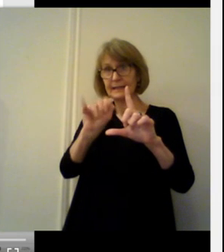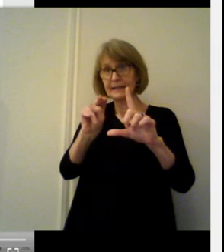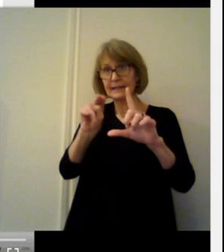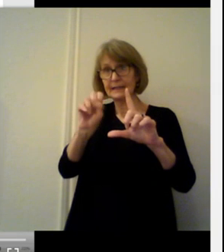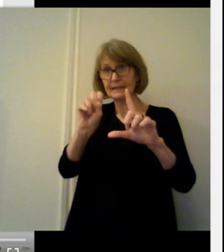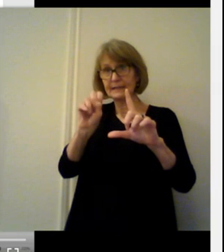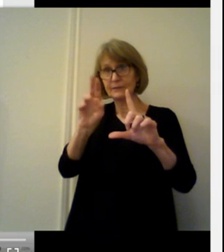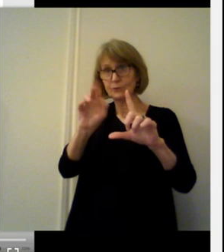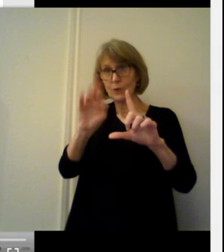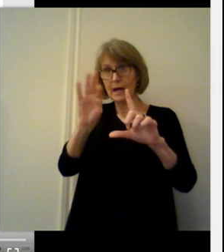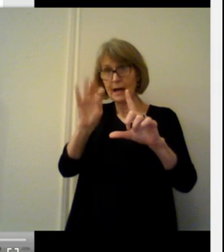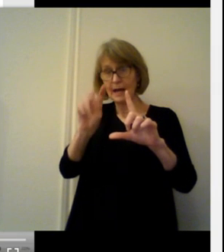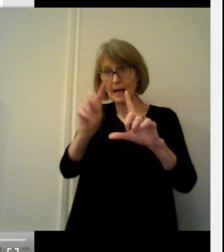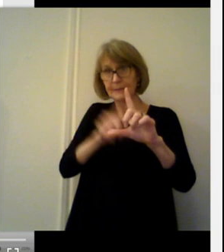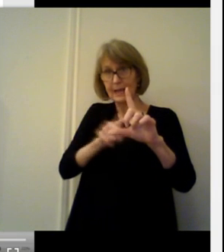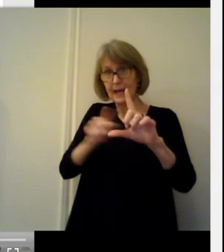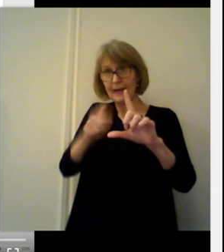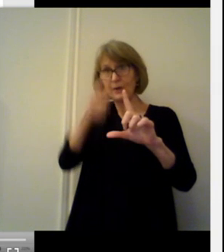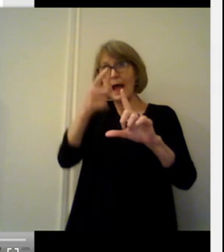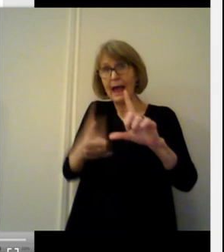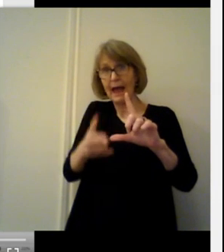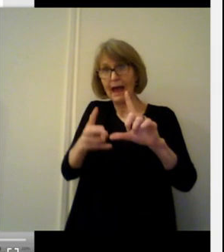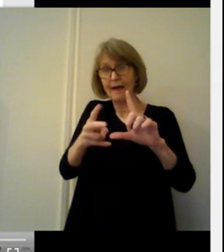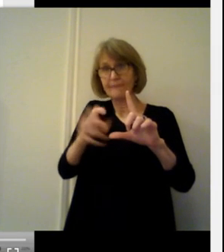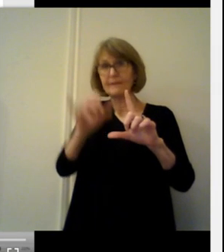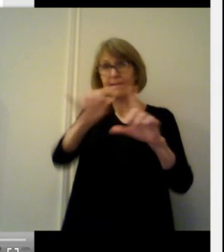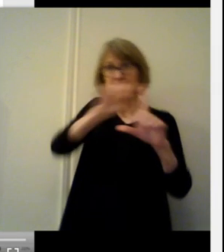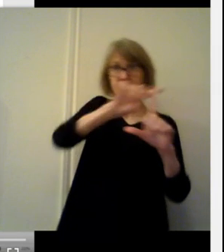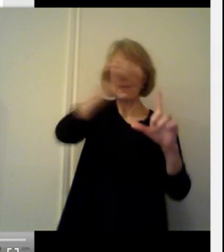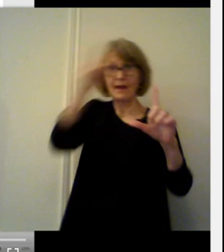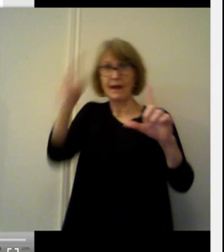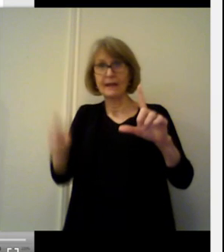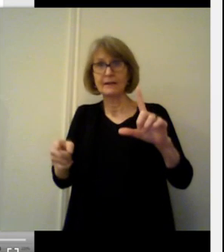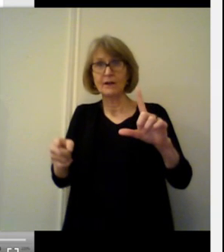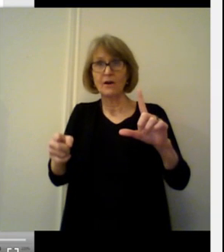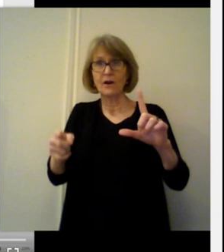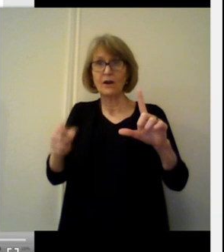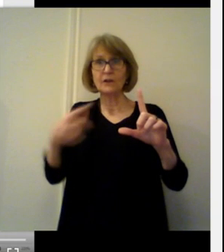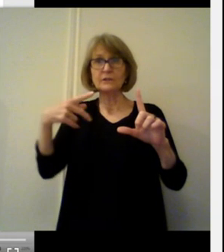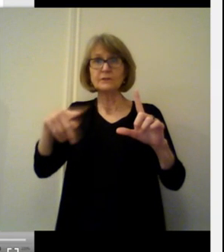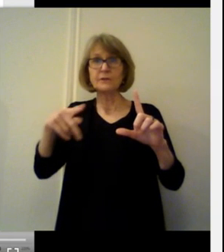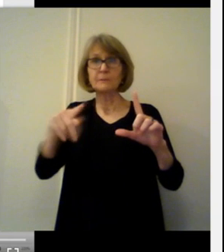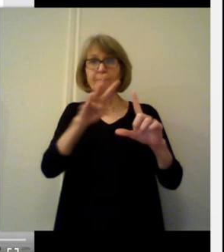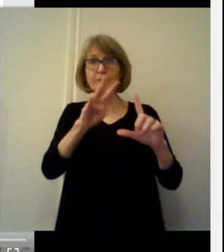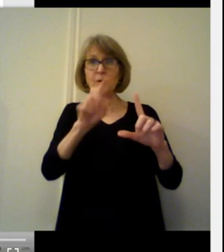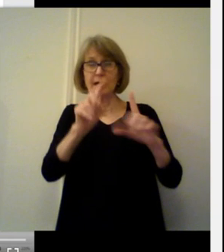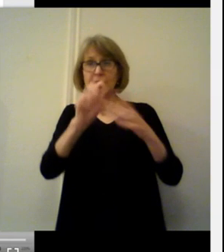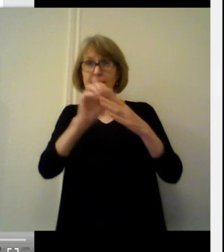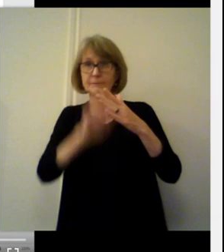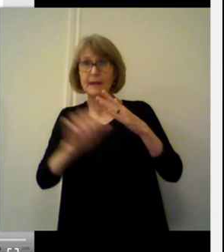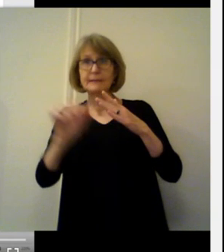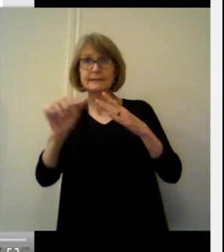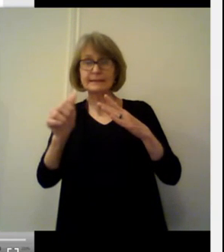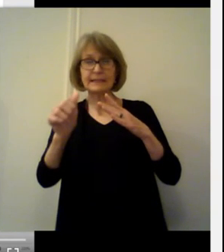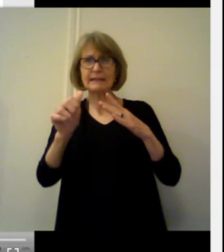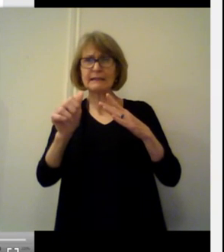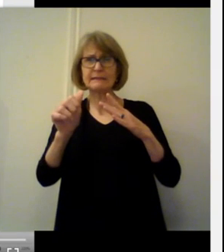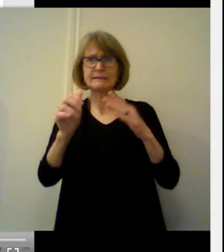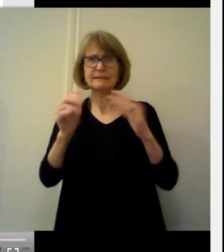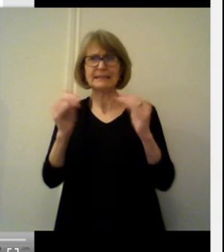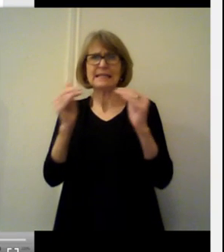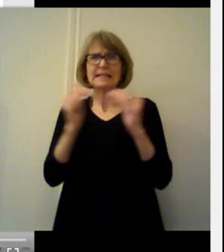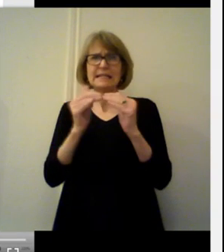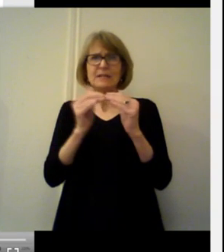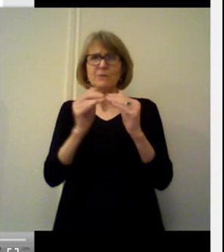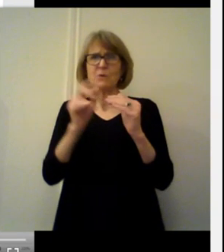The intercepted arc, which is the purple, is 4x minus 10. Now I can't set 4x minus 10 equals x plus